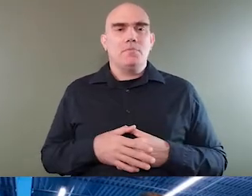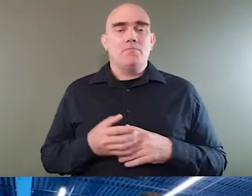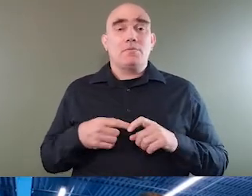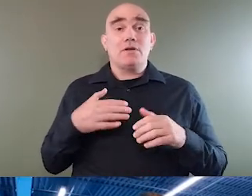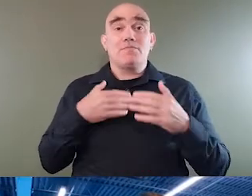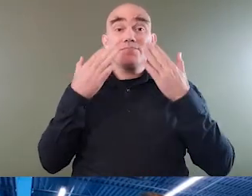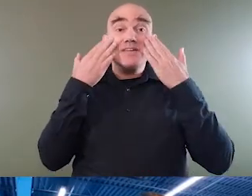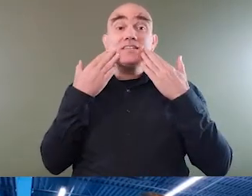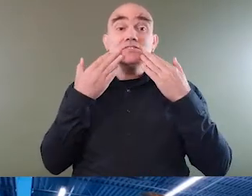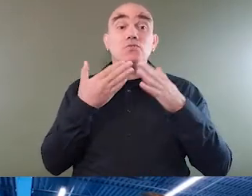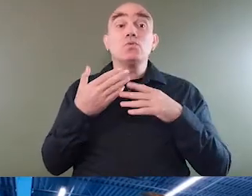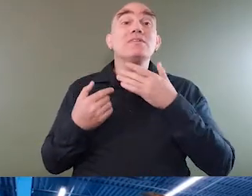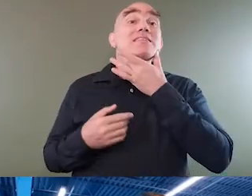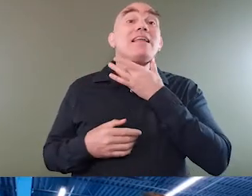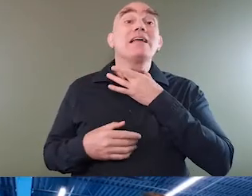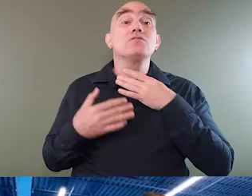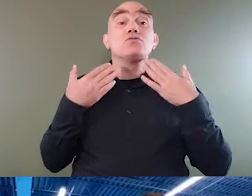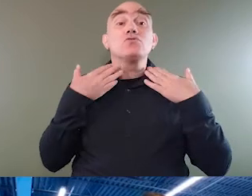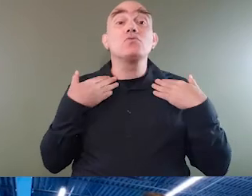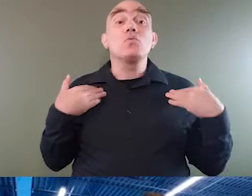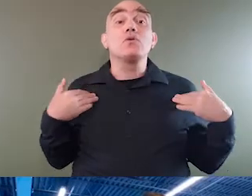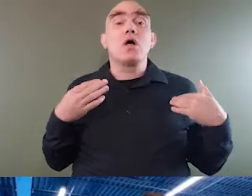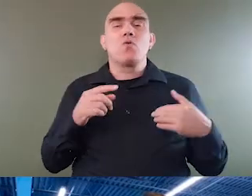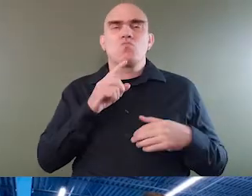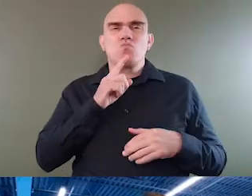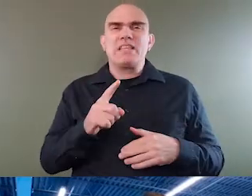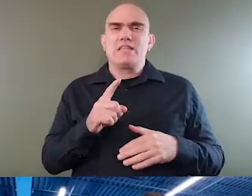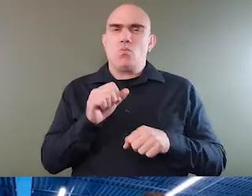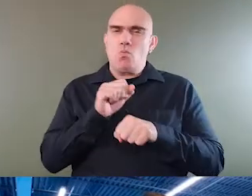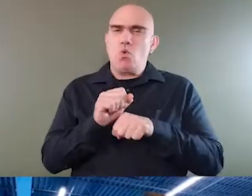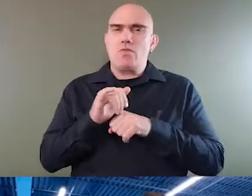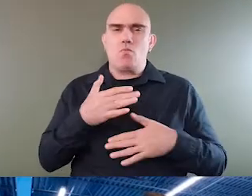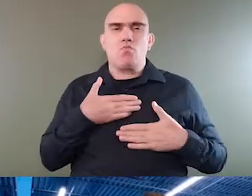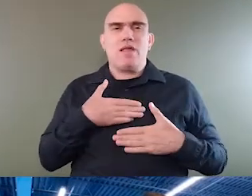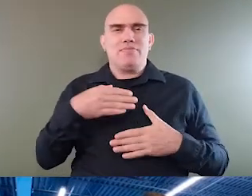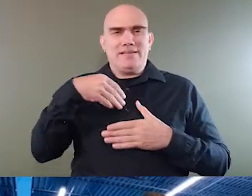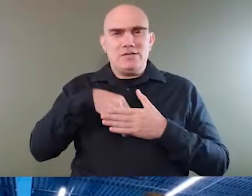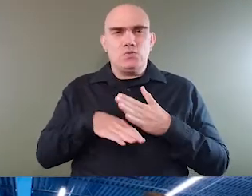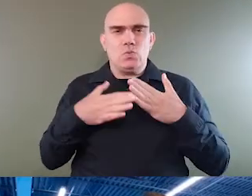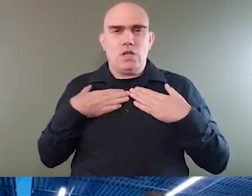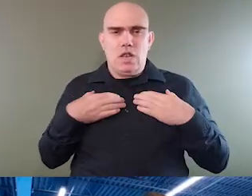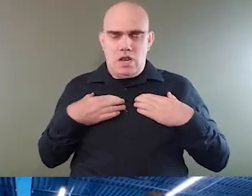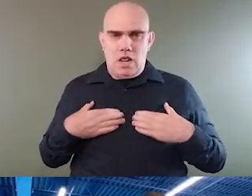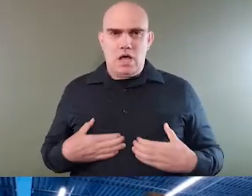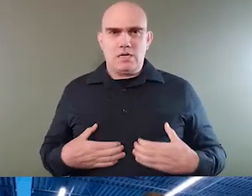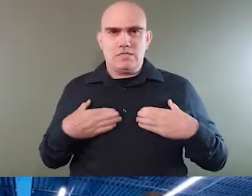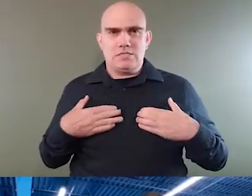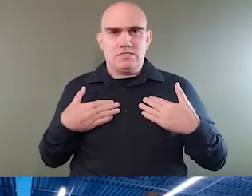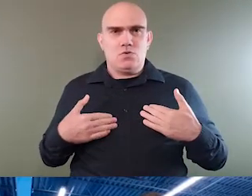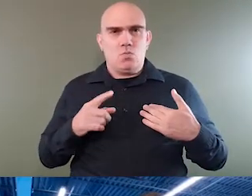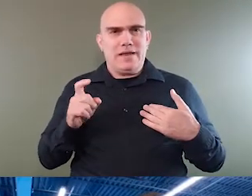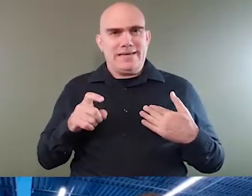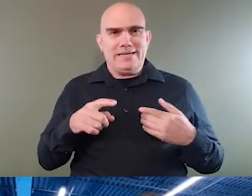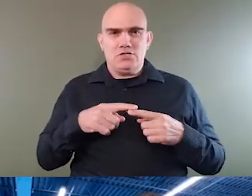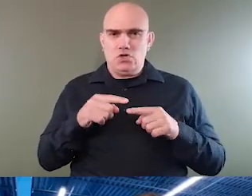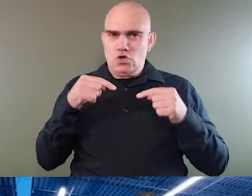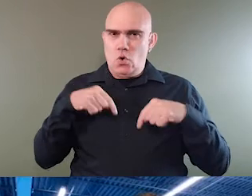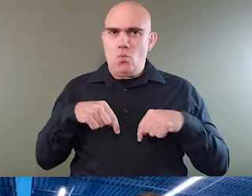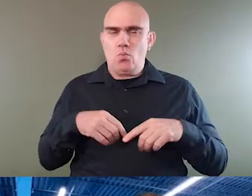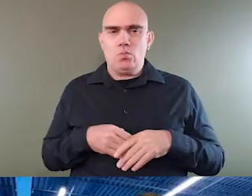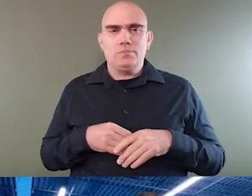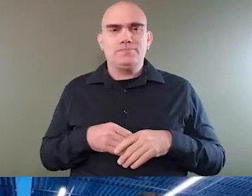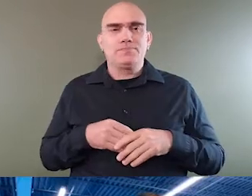our neck into our shoulders and really work that breath into our lung space where it needs to go. So you can start by